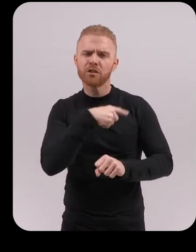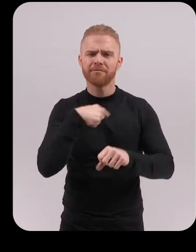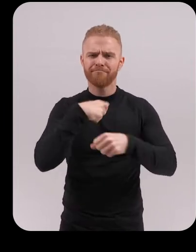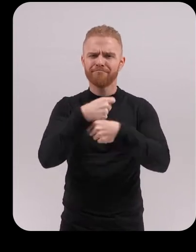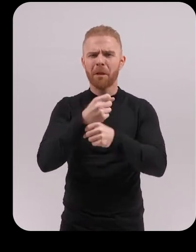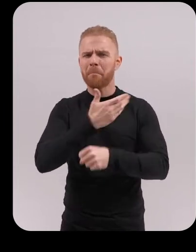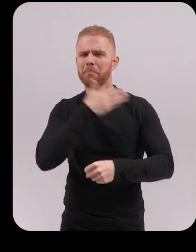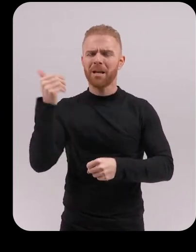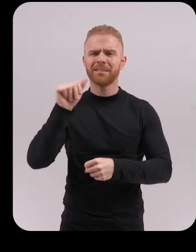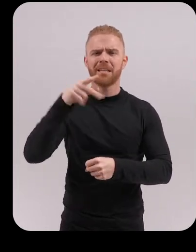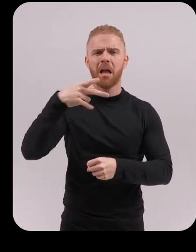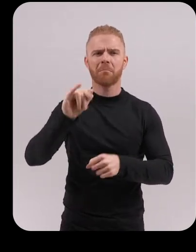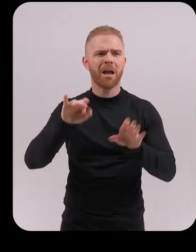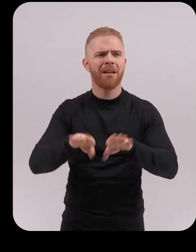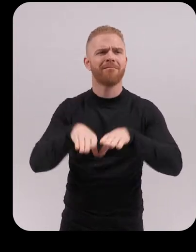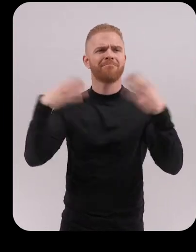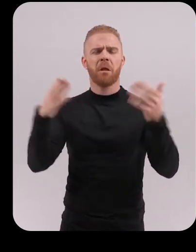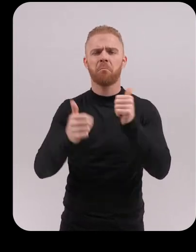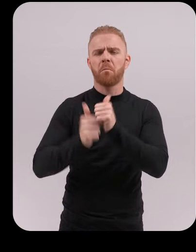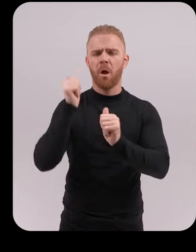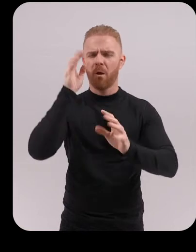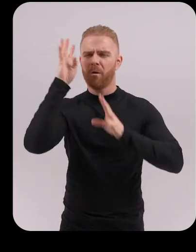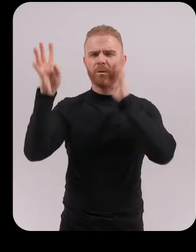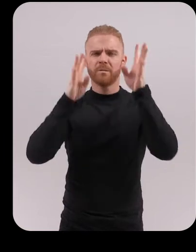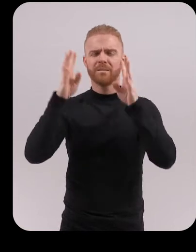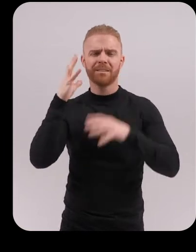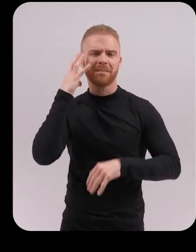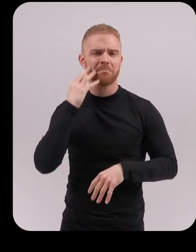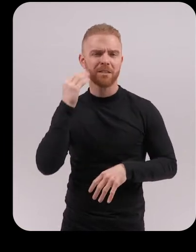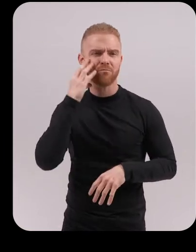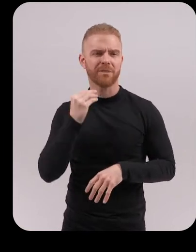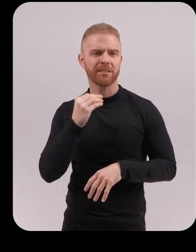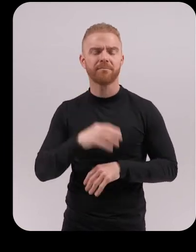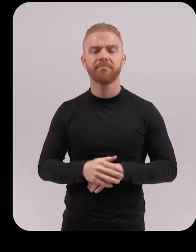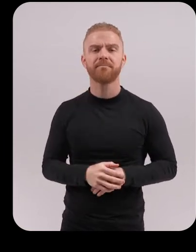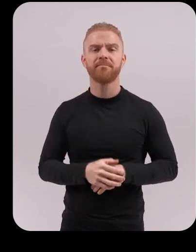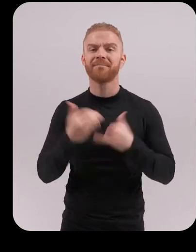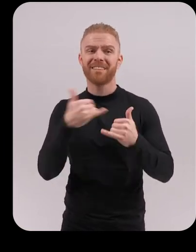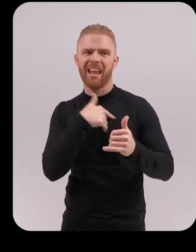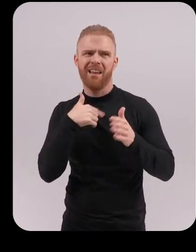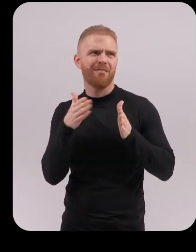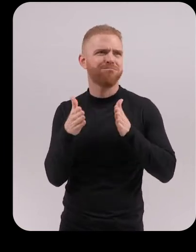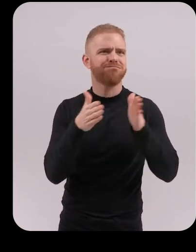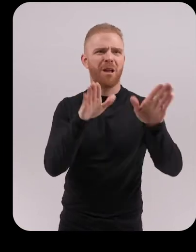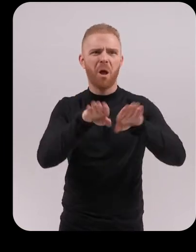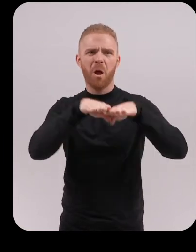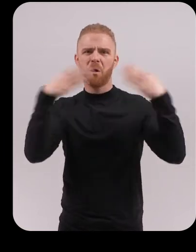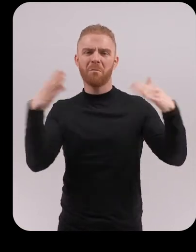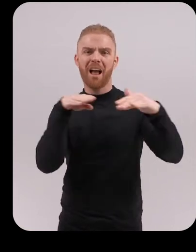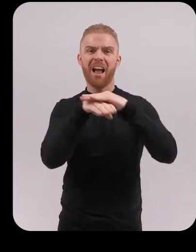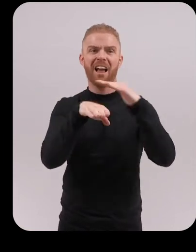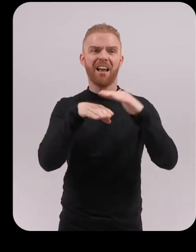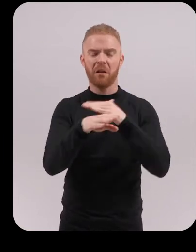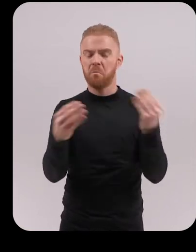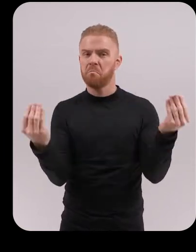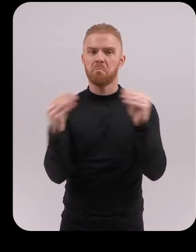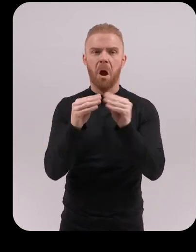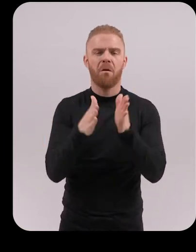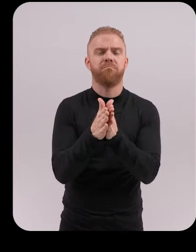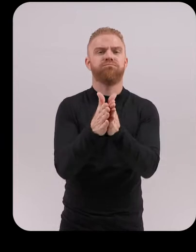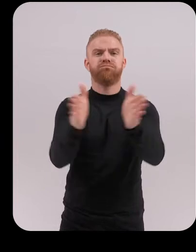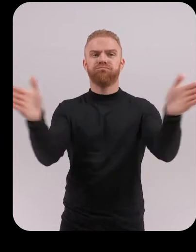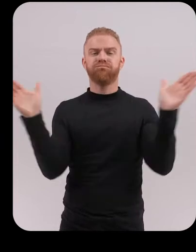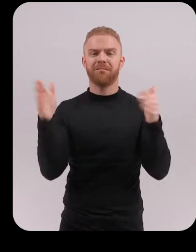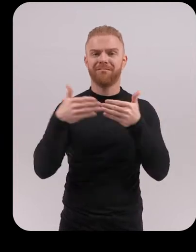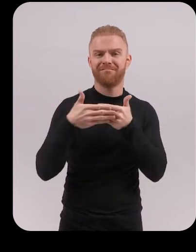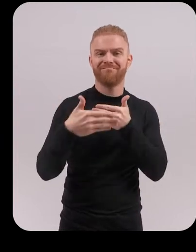best APIs that unlock the most innovative experiences. We're now on the path to opening access even wider